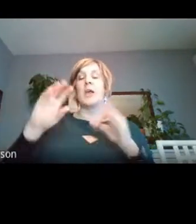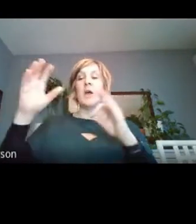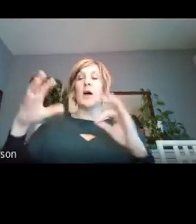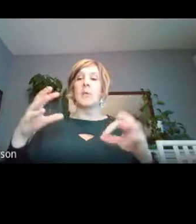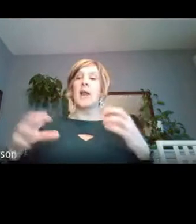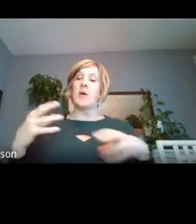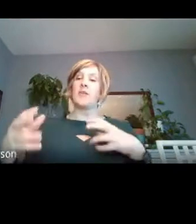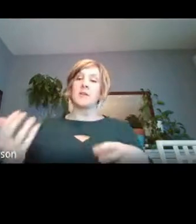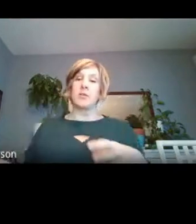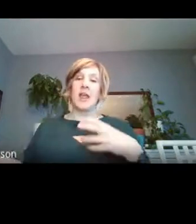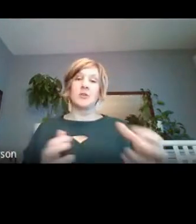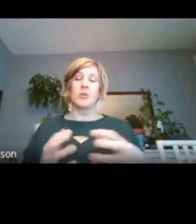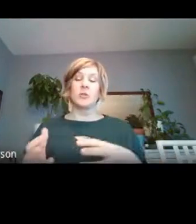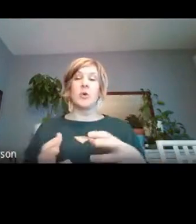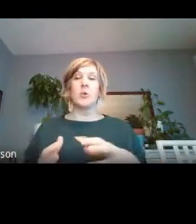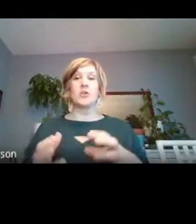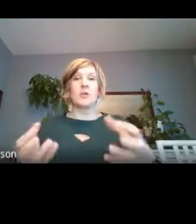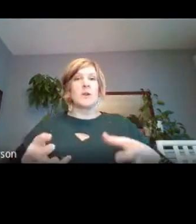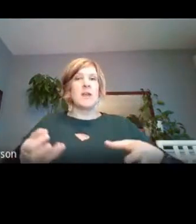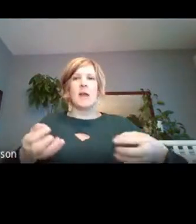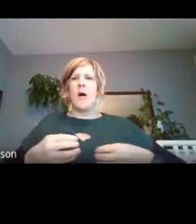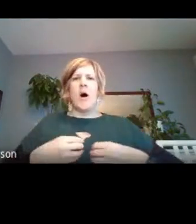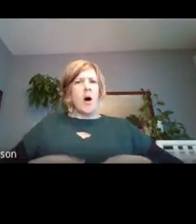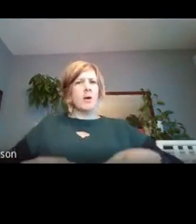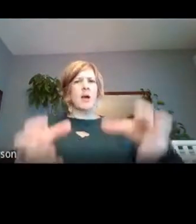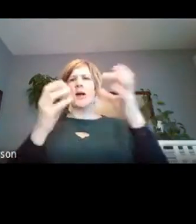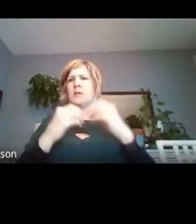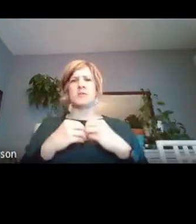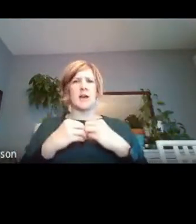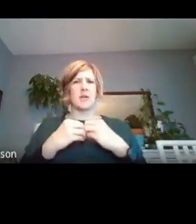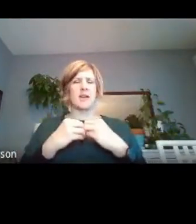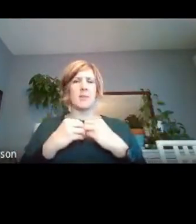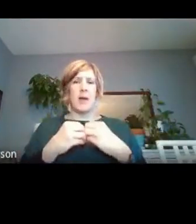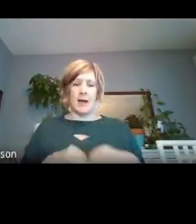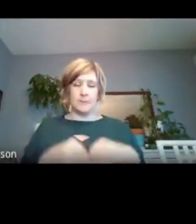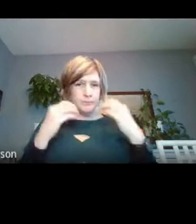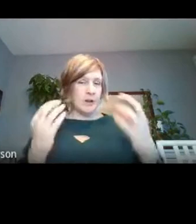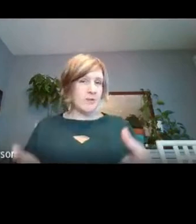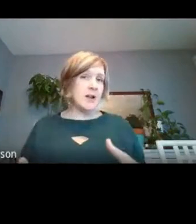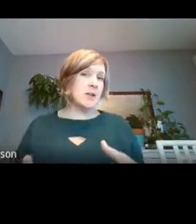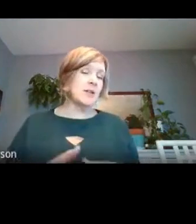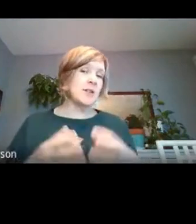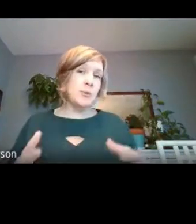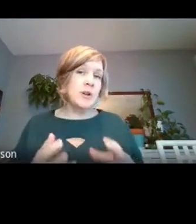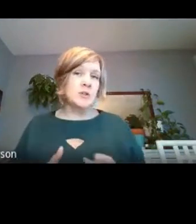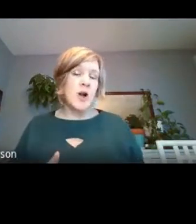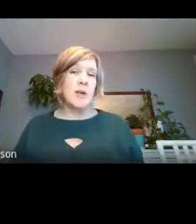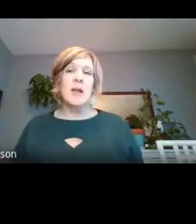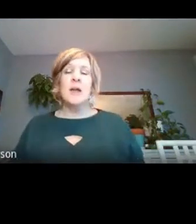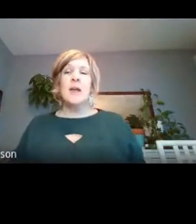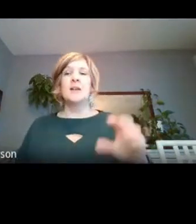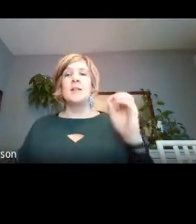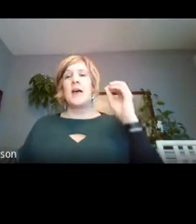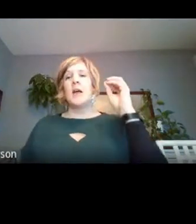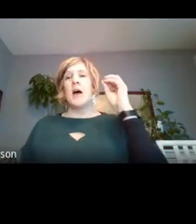whether they um and how effectively answered those poll questions so again all kinds of data that's coming back and if anything that deep learning has taught